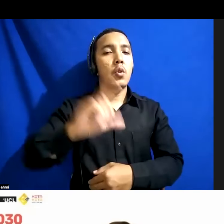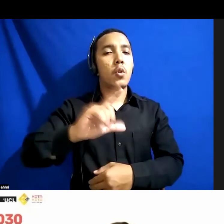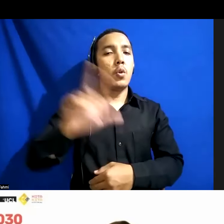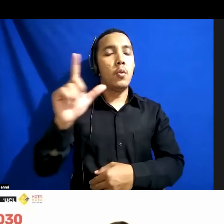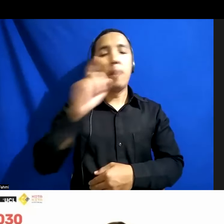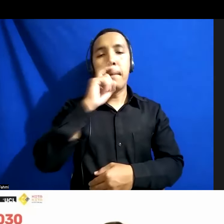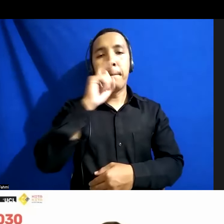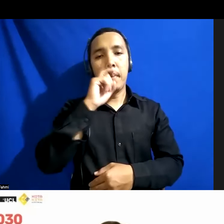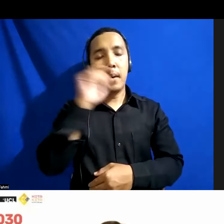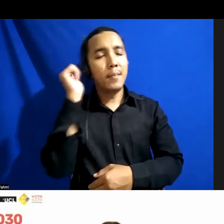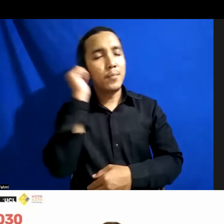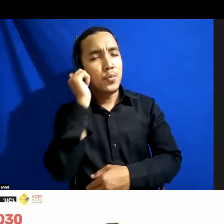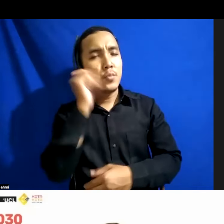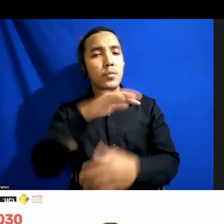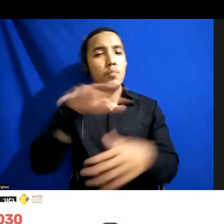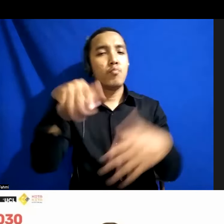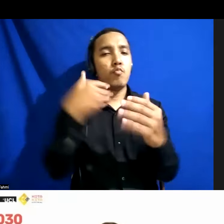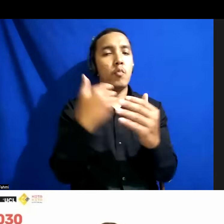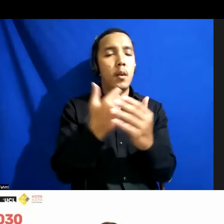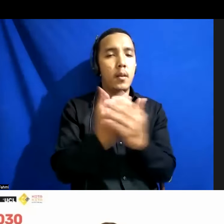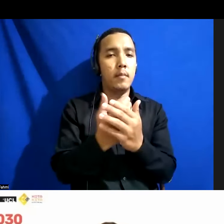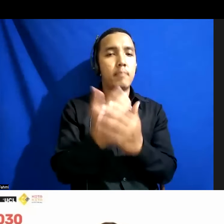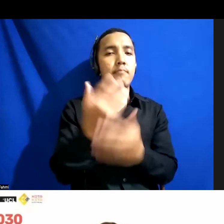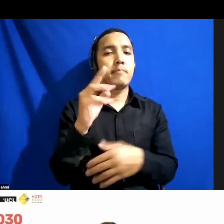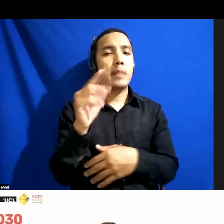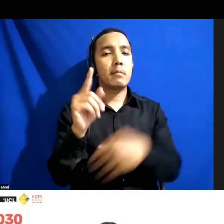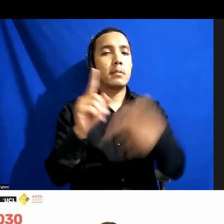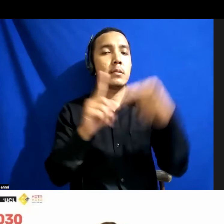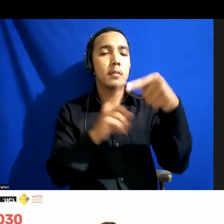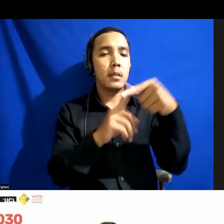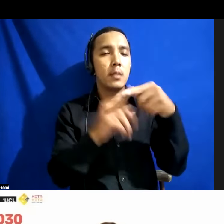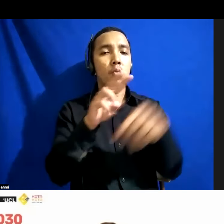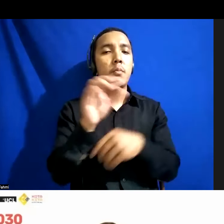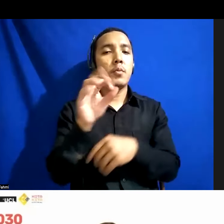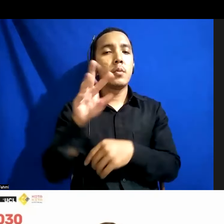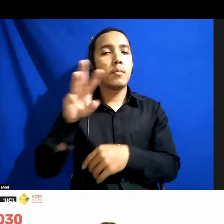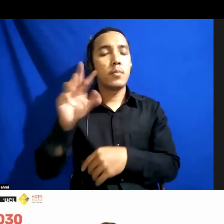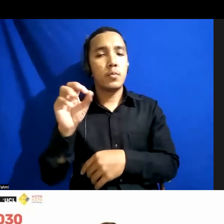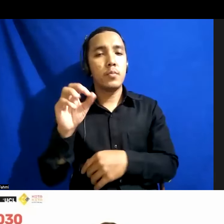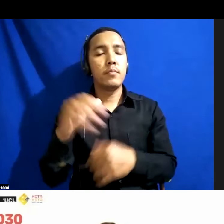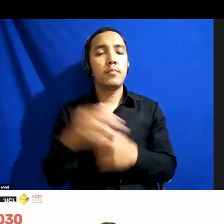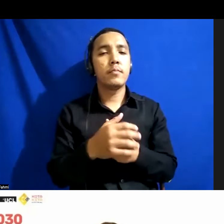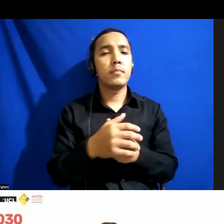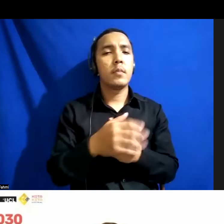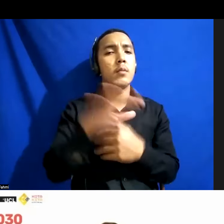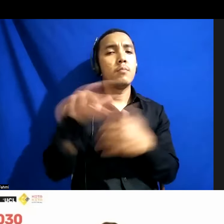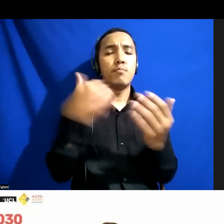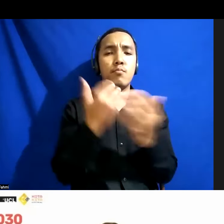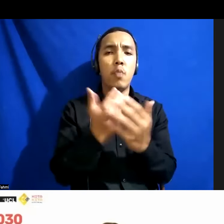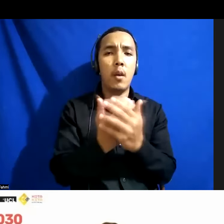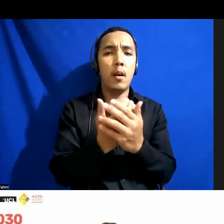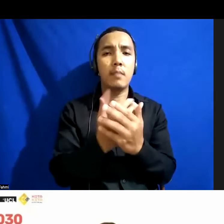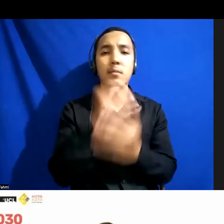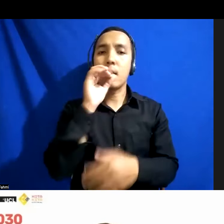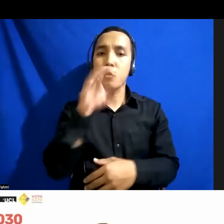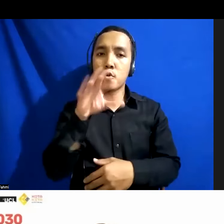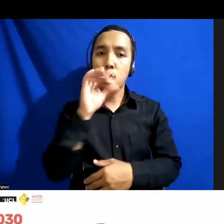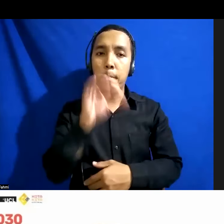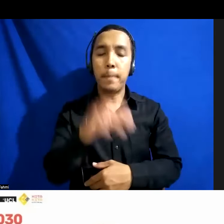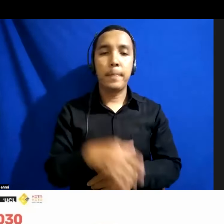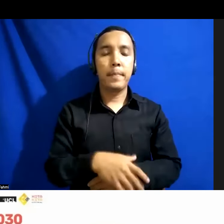and also the committee members of AT 2030, and also all of the source